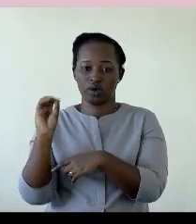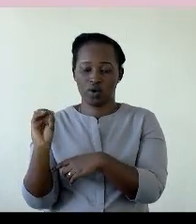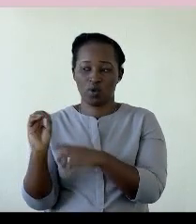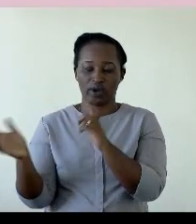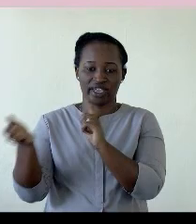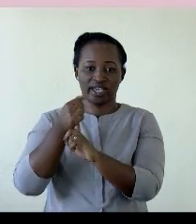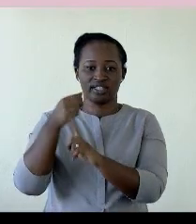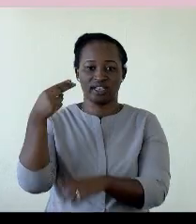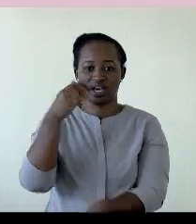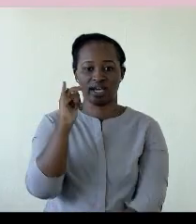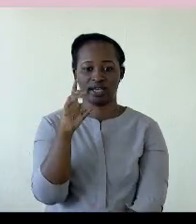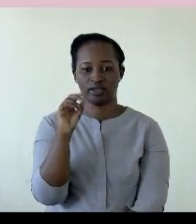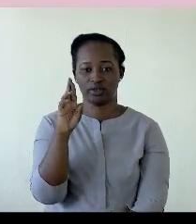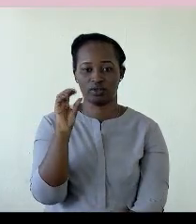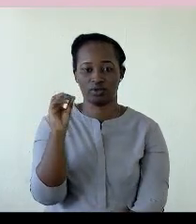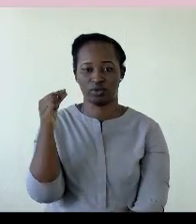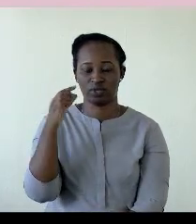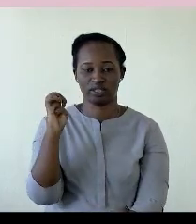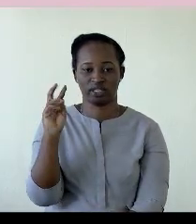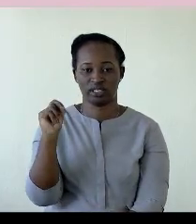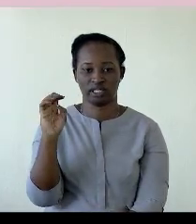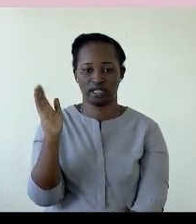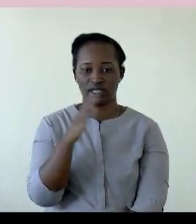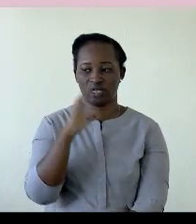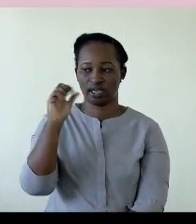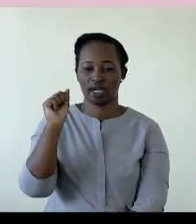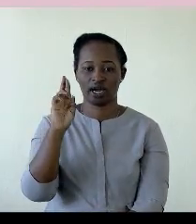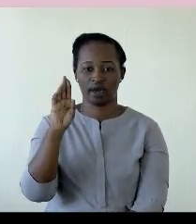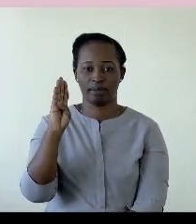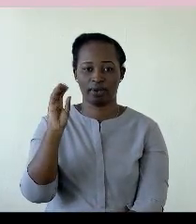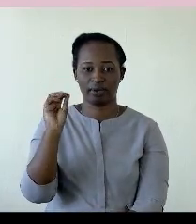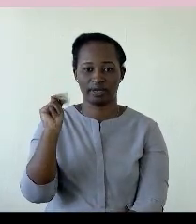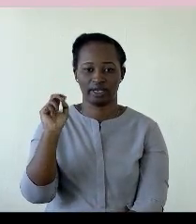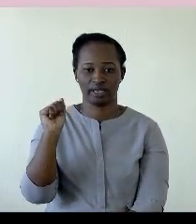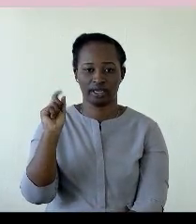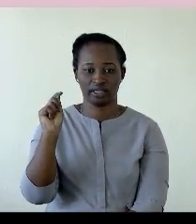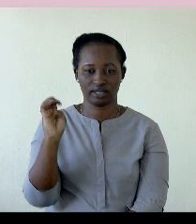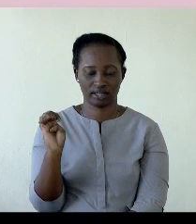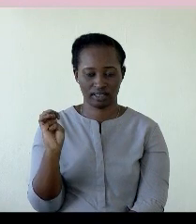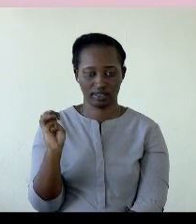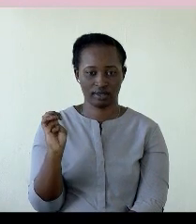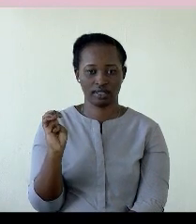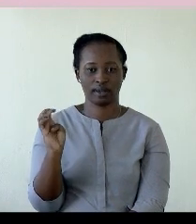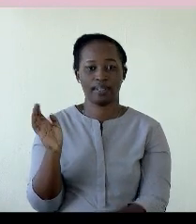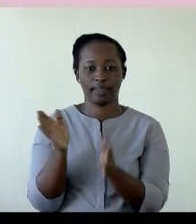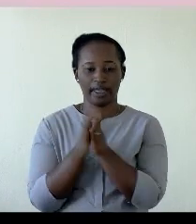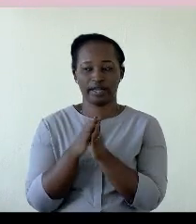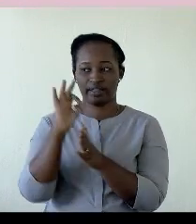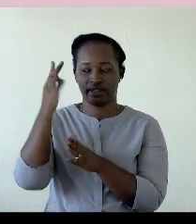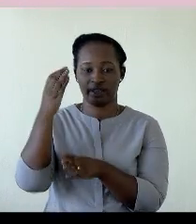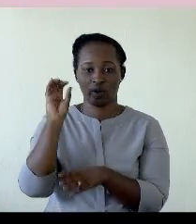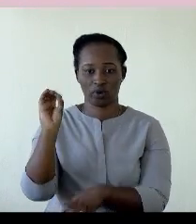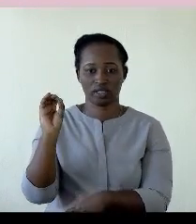carbonate. And in this one, we have 1 hydrogen, 1 carbon, and 3 oxygen